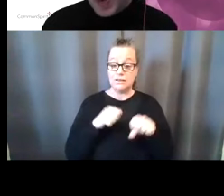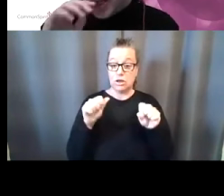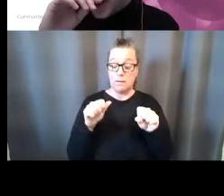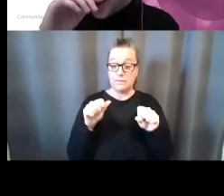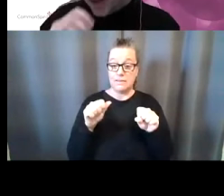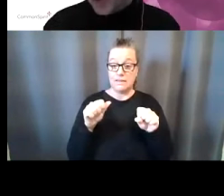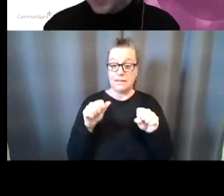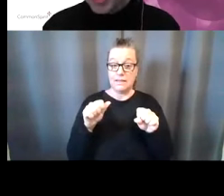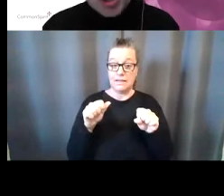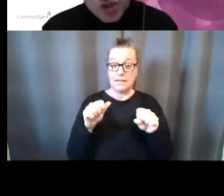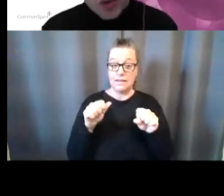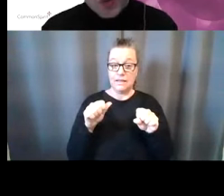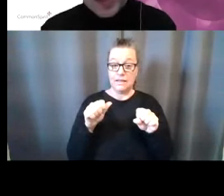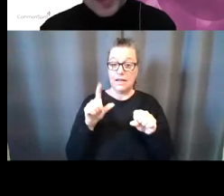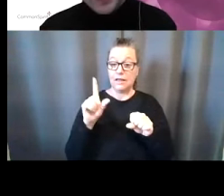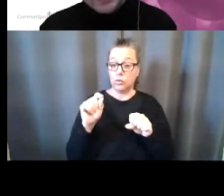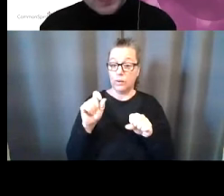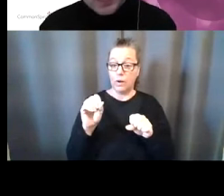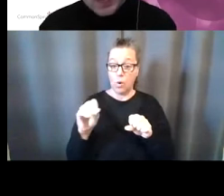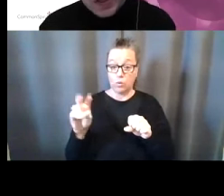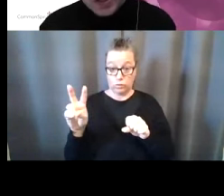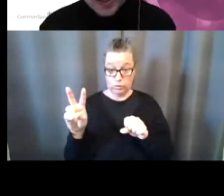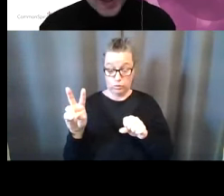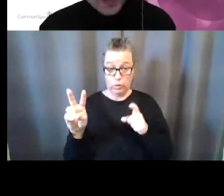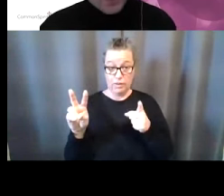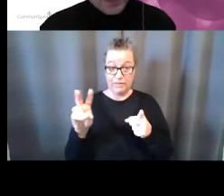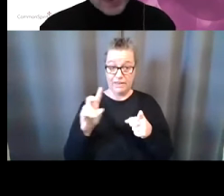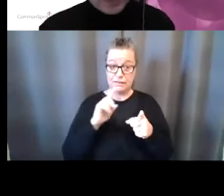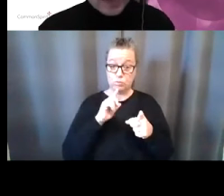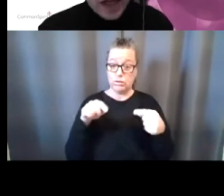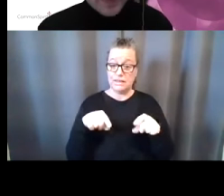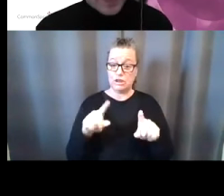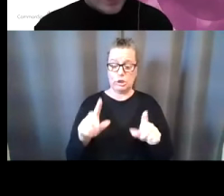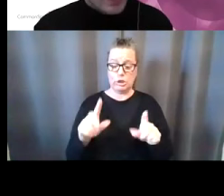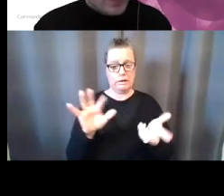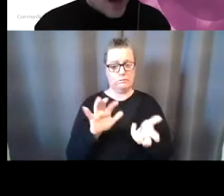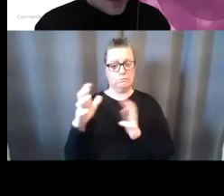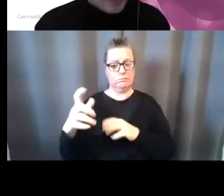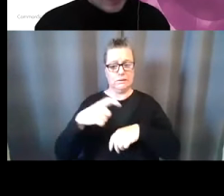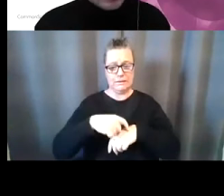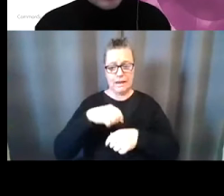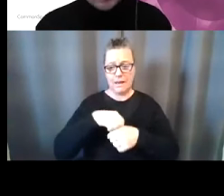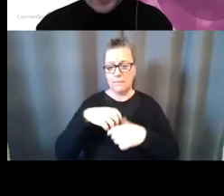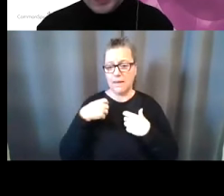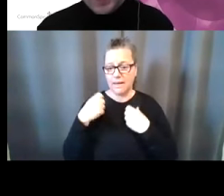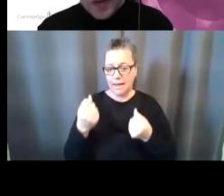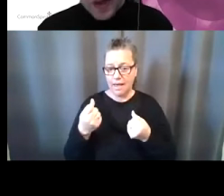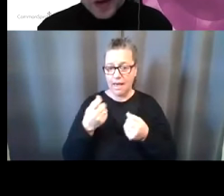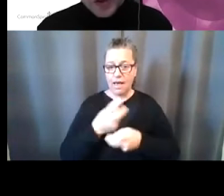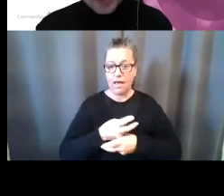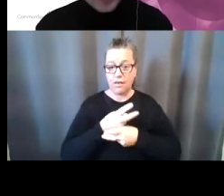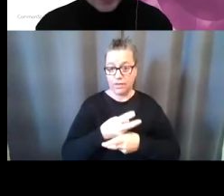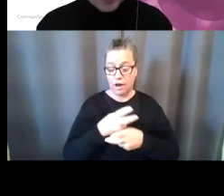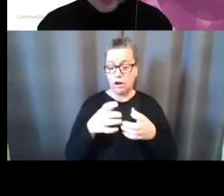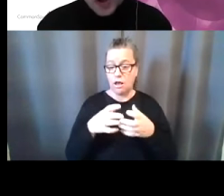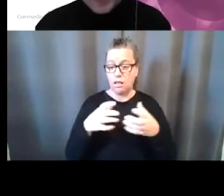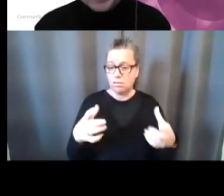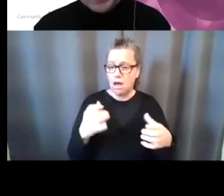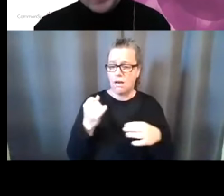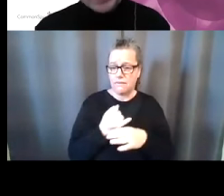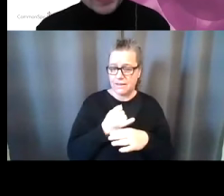like 2002, and this was really during a volatile time in healthcare. So a lot of healthcare industries